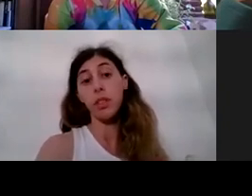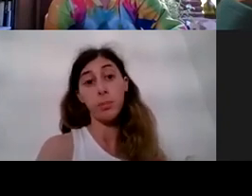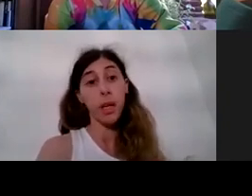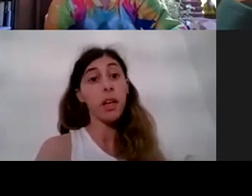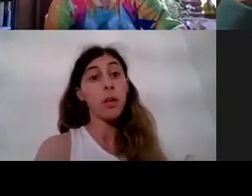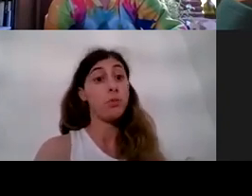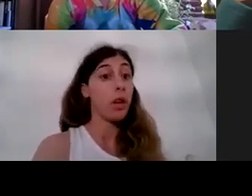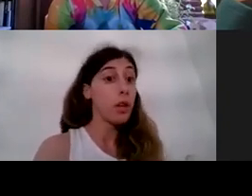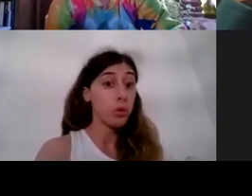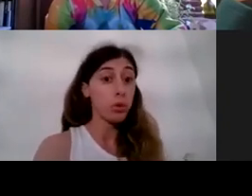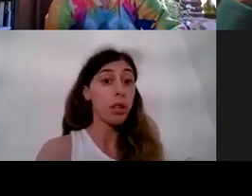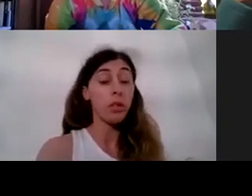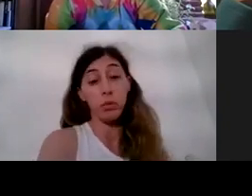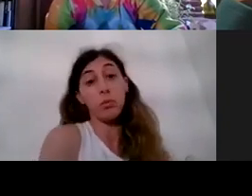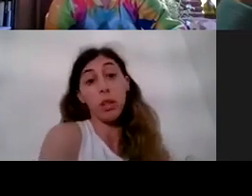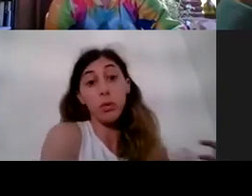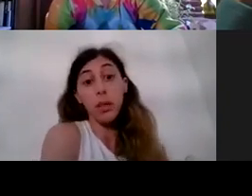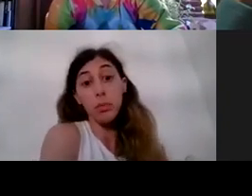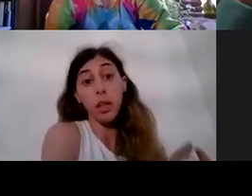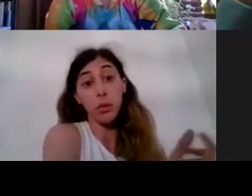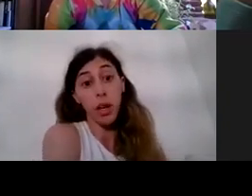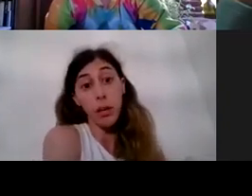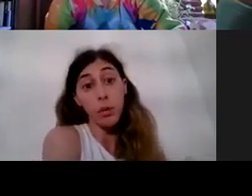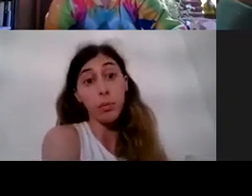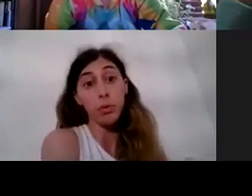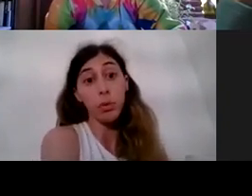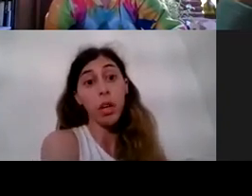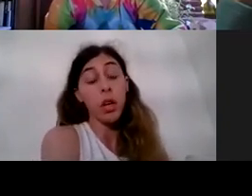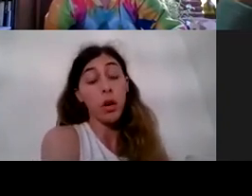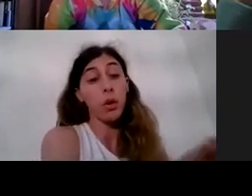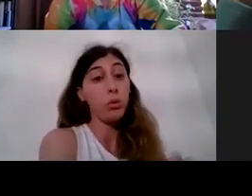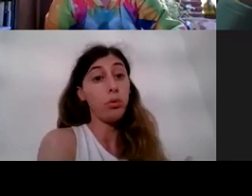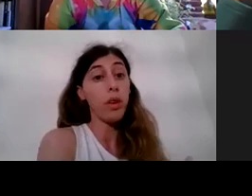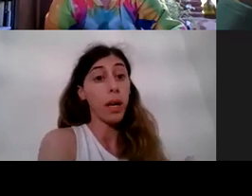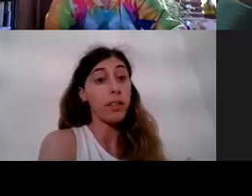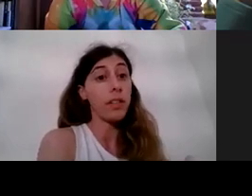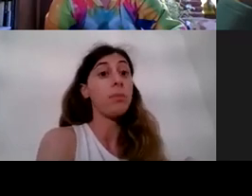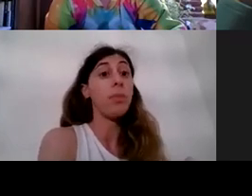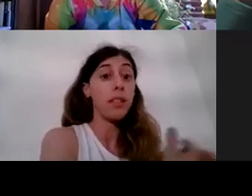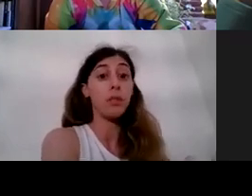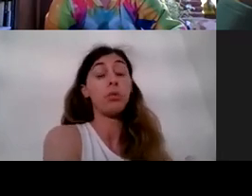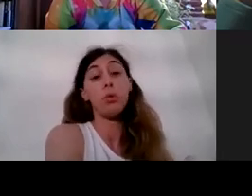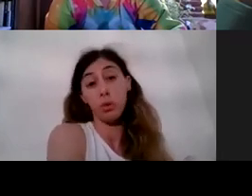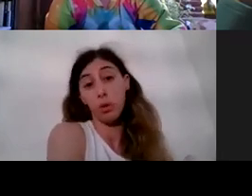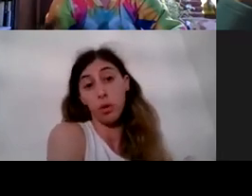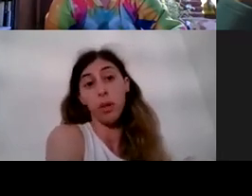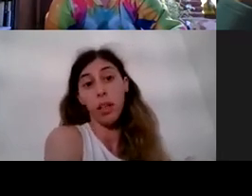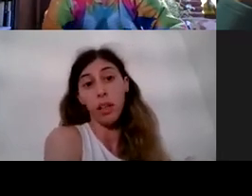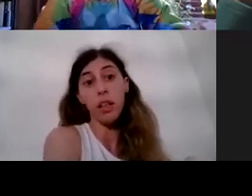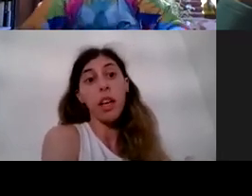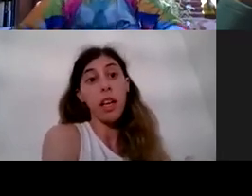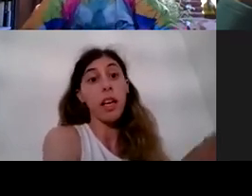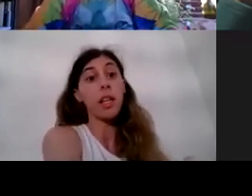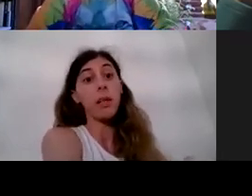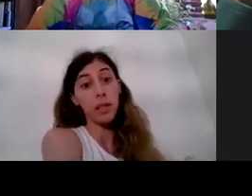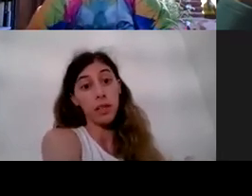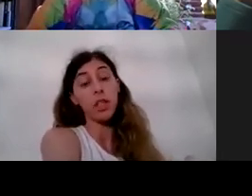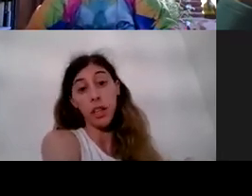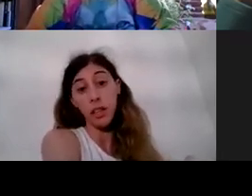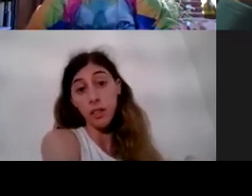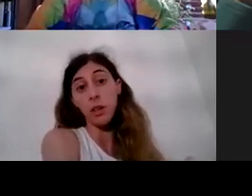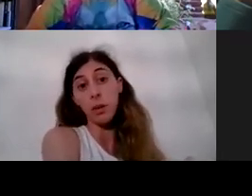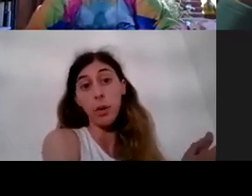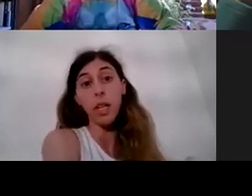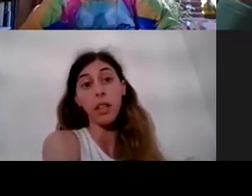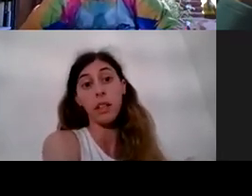that need to update the protocol. This is a historical moment for healthcare in